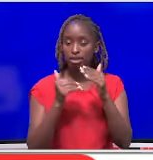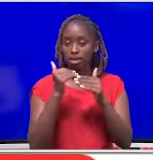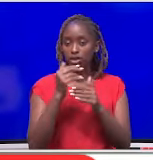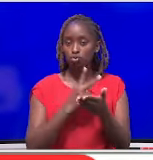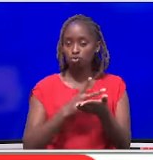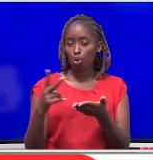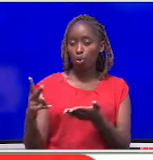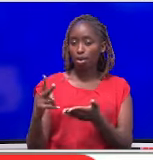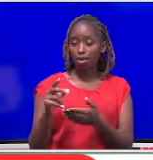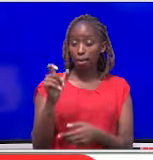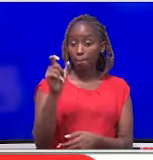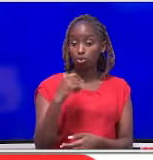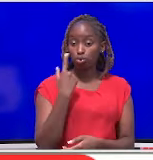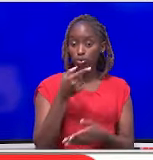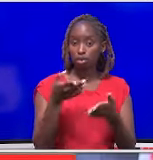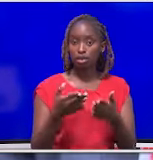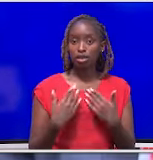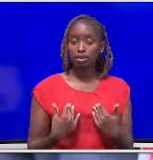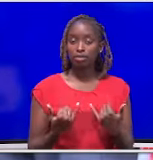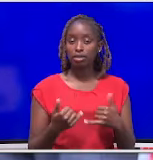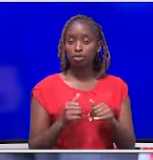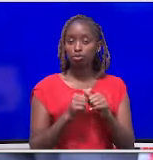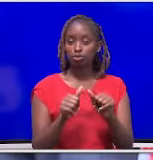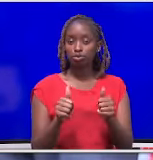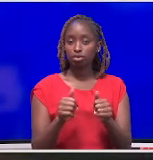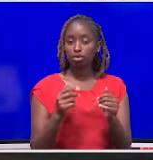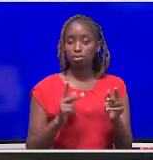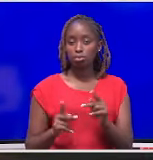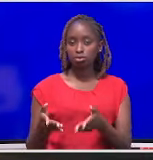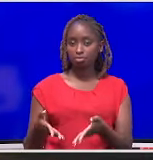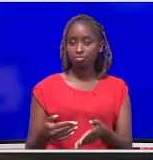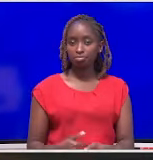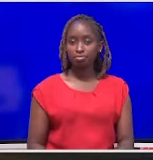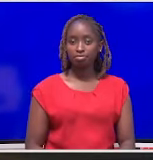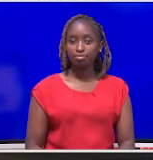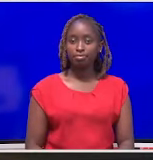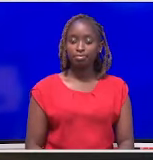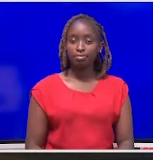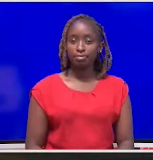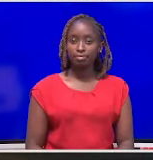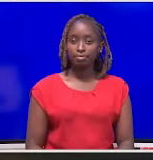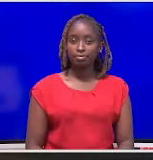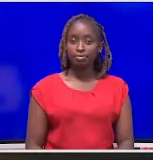the contractor that is here will have finished the preparation for purposes of CHAN.